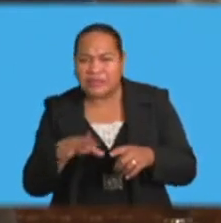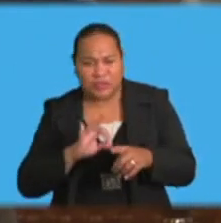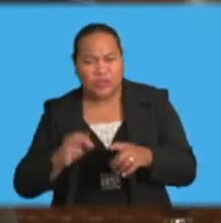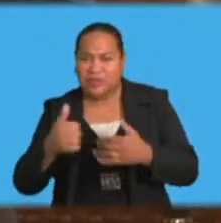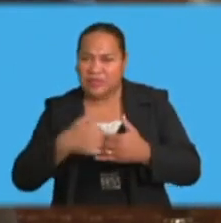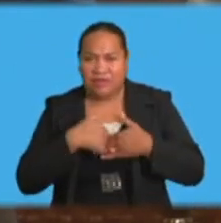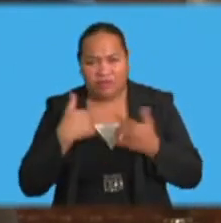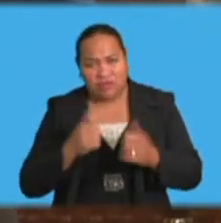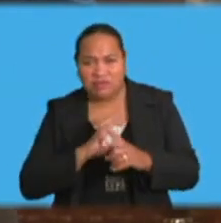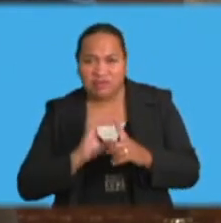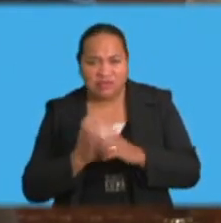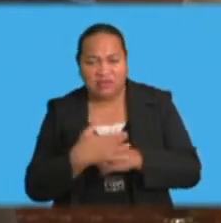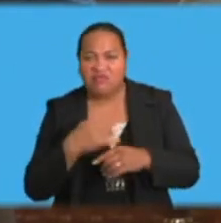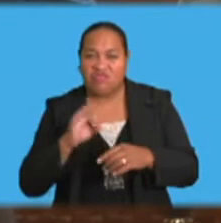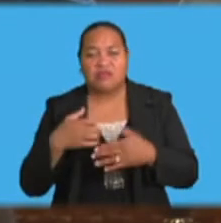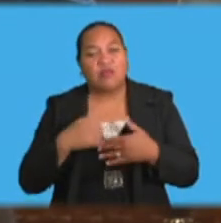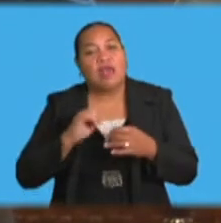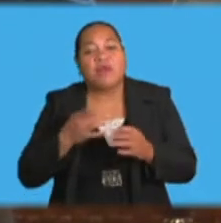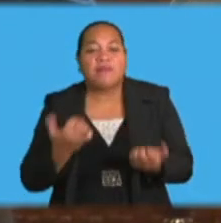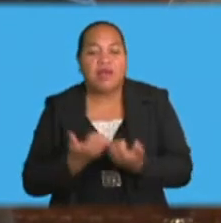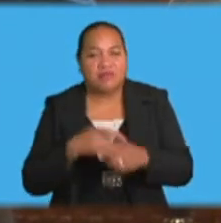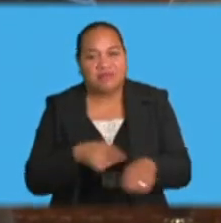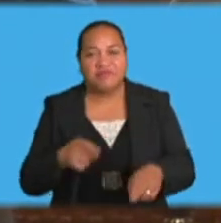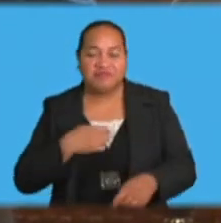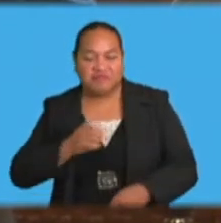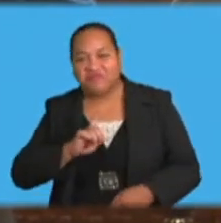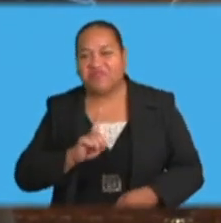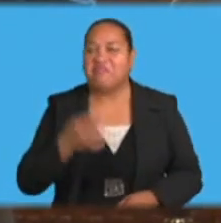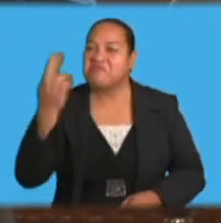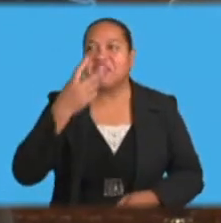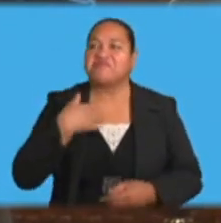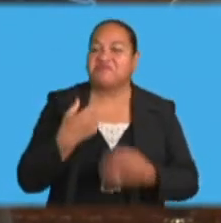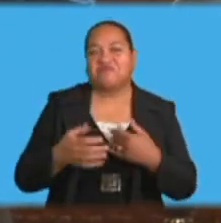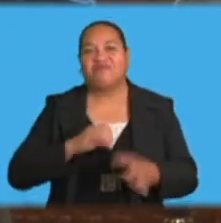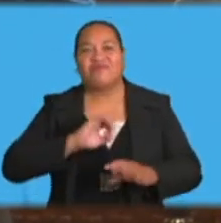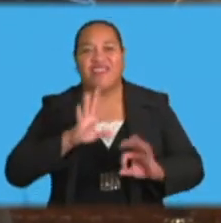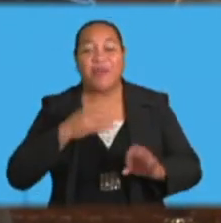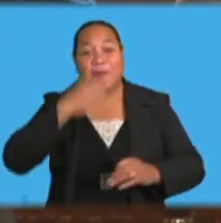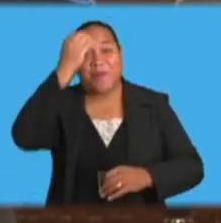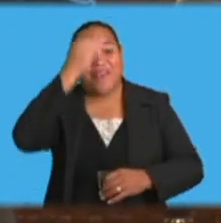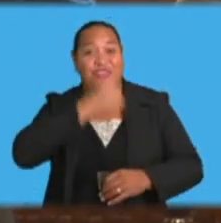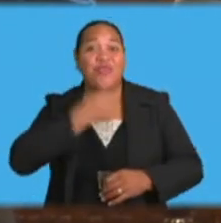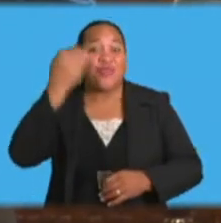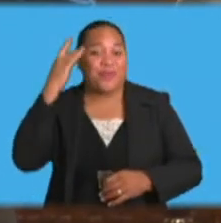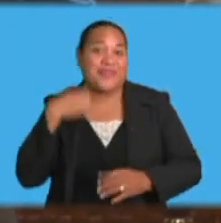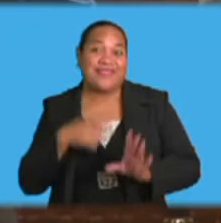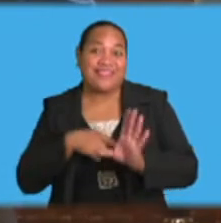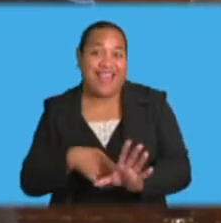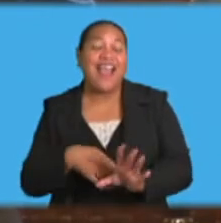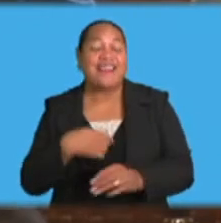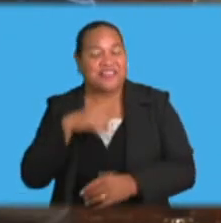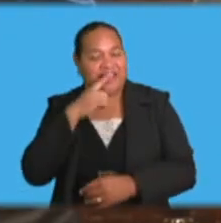of our young seem to always have this gung-ho attitude towards risk and danger, with the belief that because they're young, they can